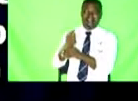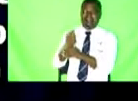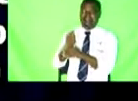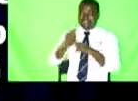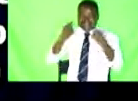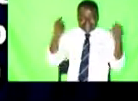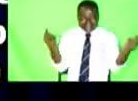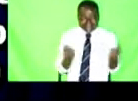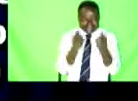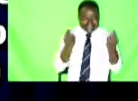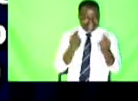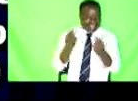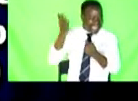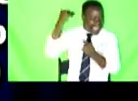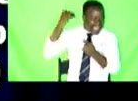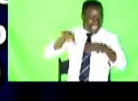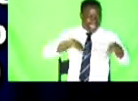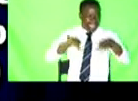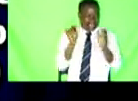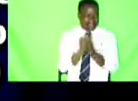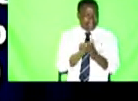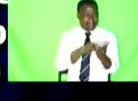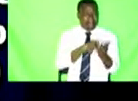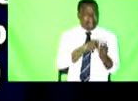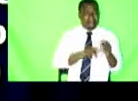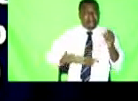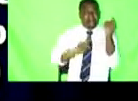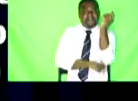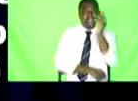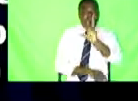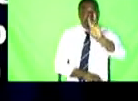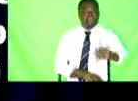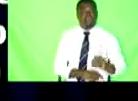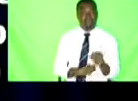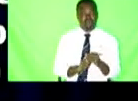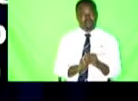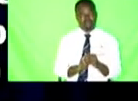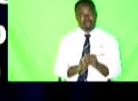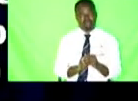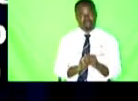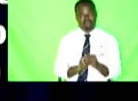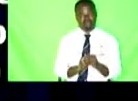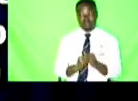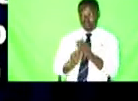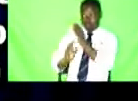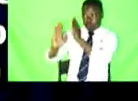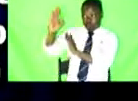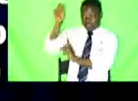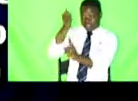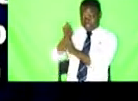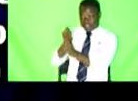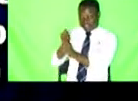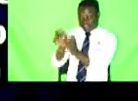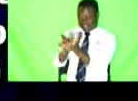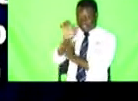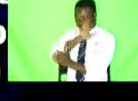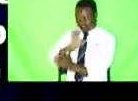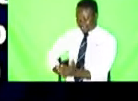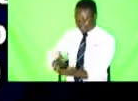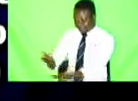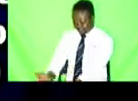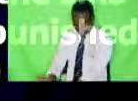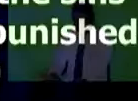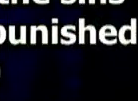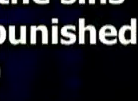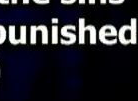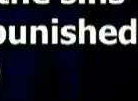committed beforehand unpunished. Now, God presented Christ as